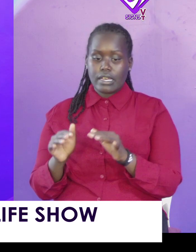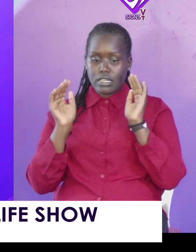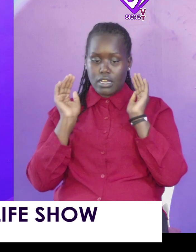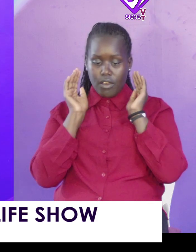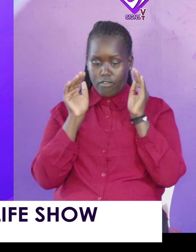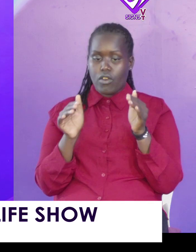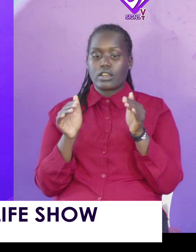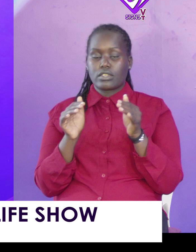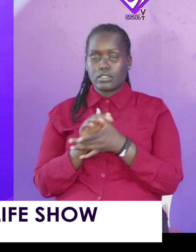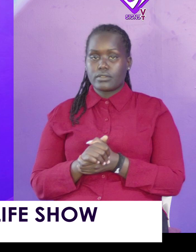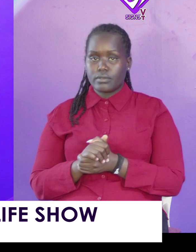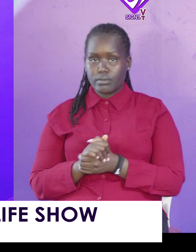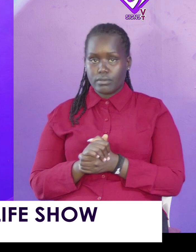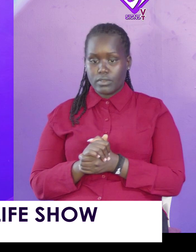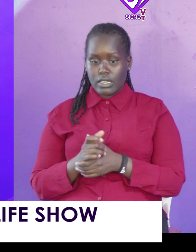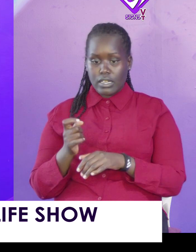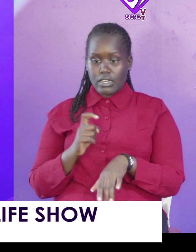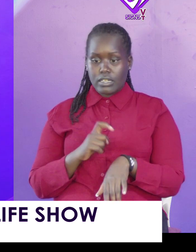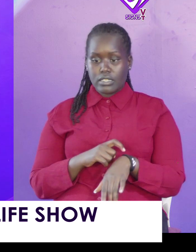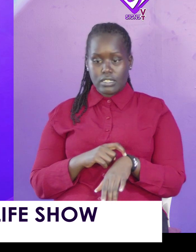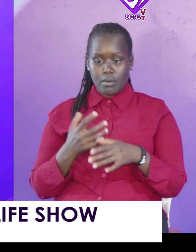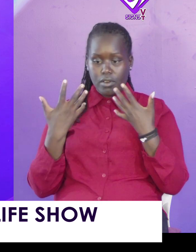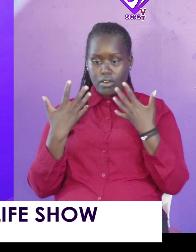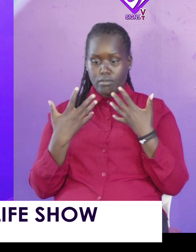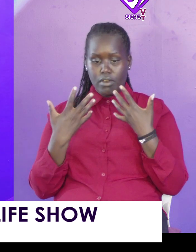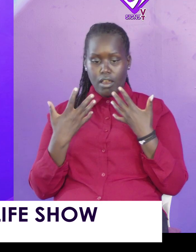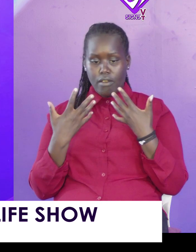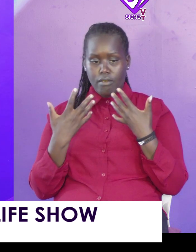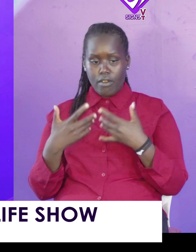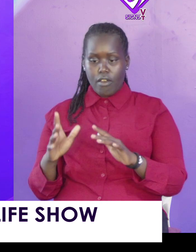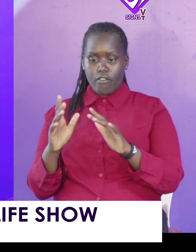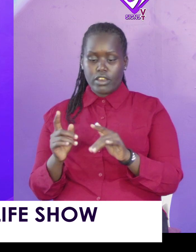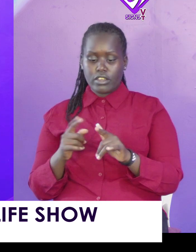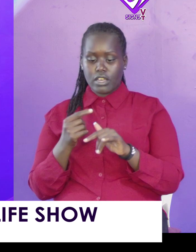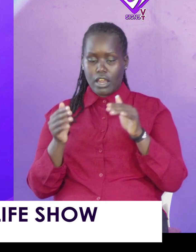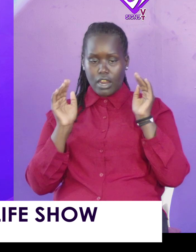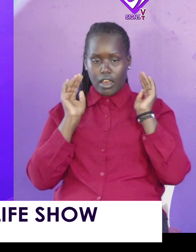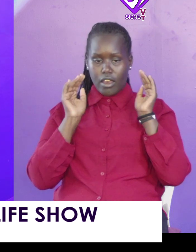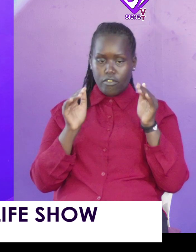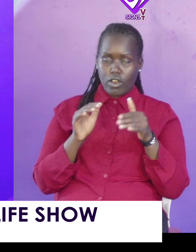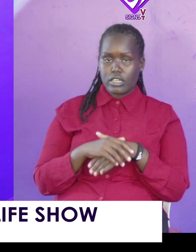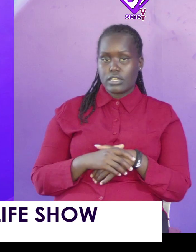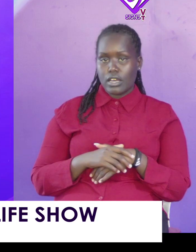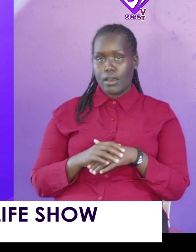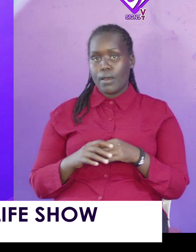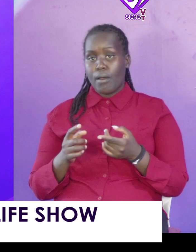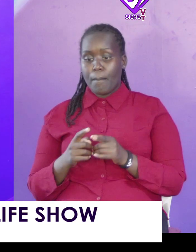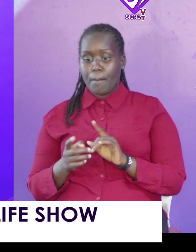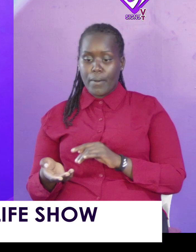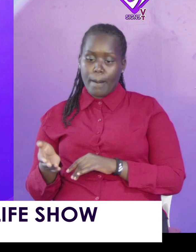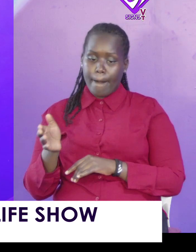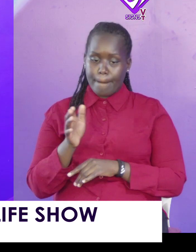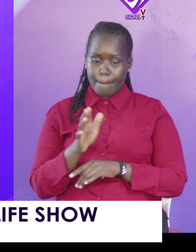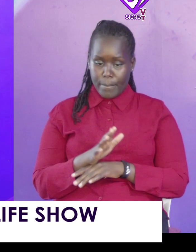refocusing. As I unwind, I refocus. I am derailed, but I am getting back to the